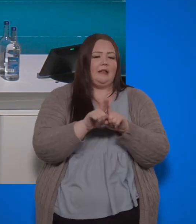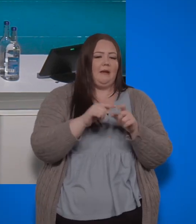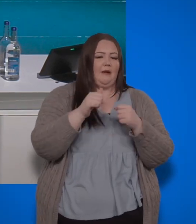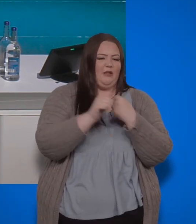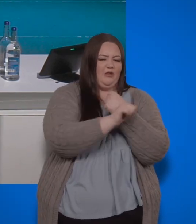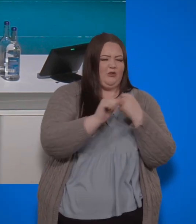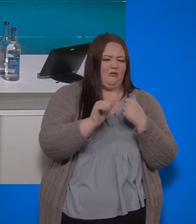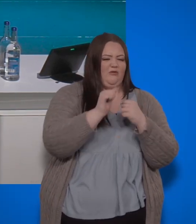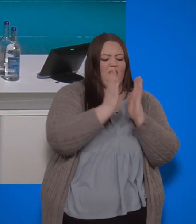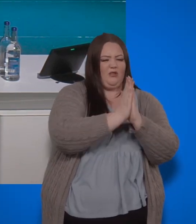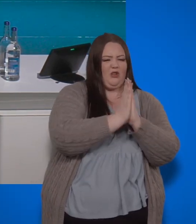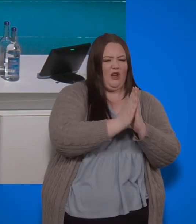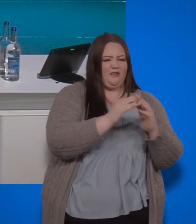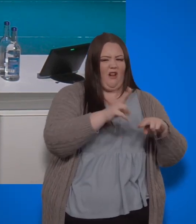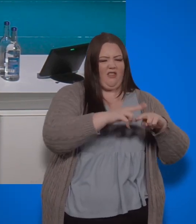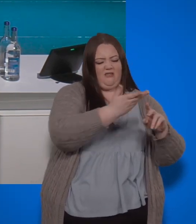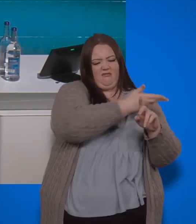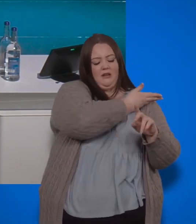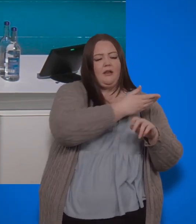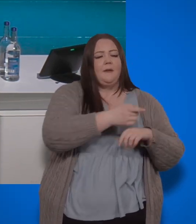kind of Christian faith as the church fathers,